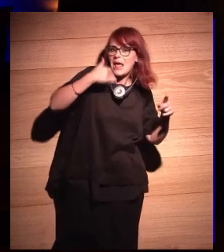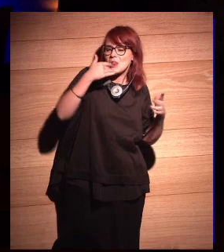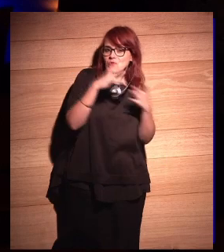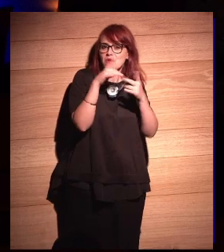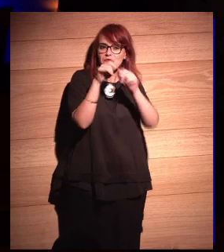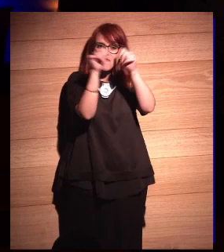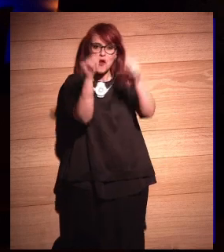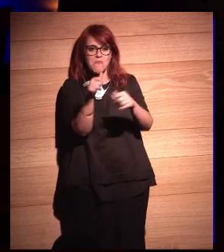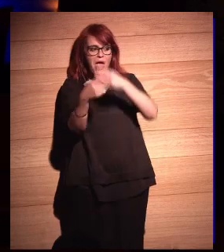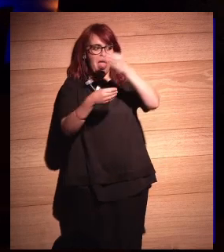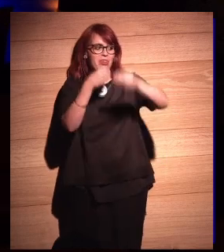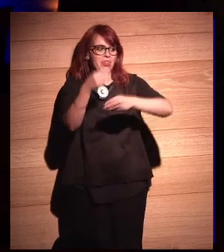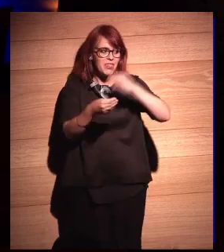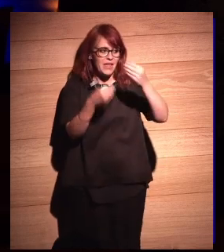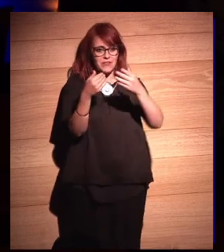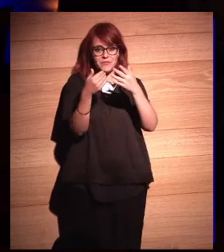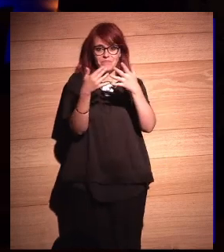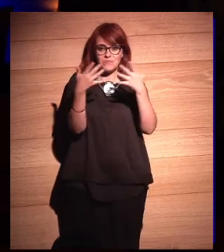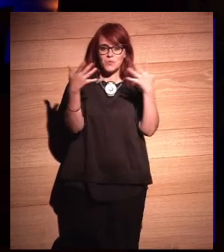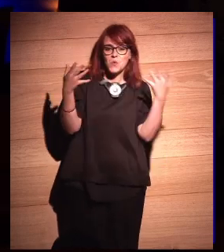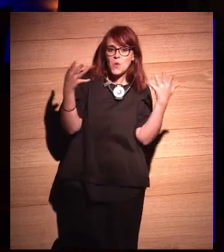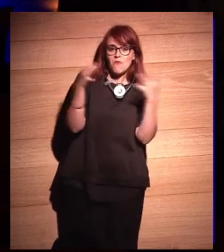unchained, and that's what this song is about.